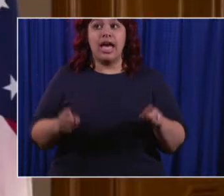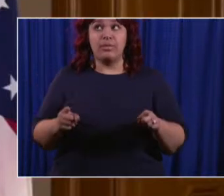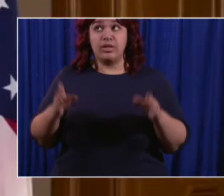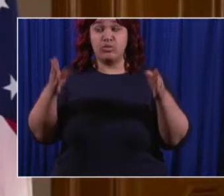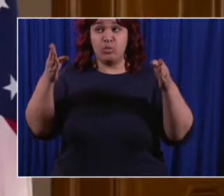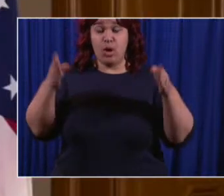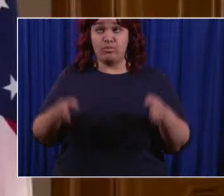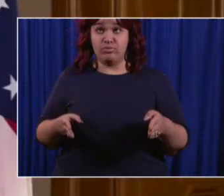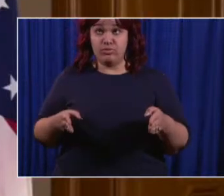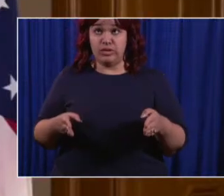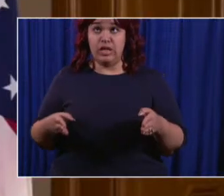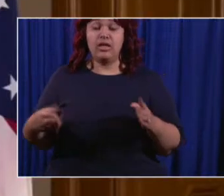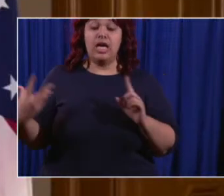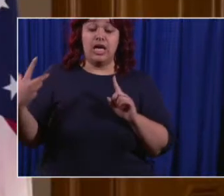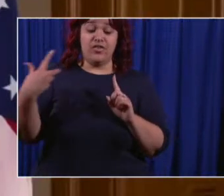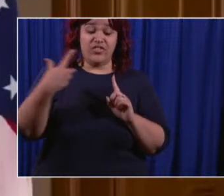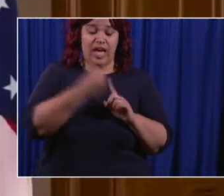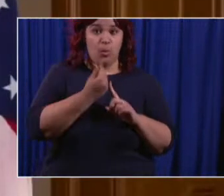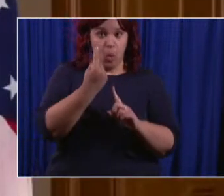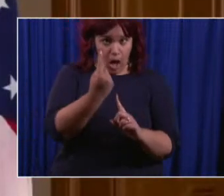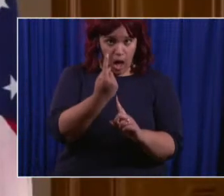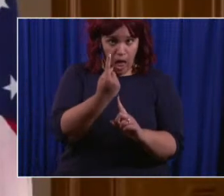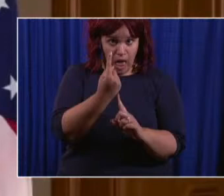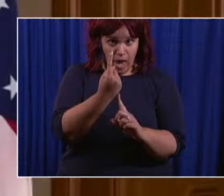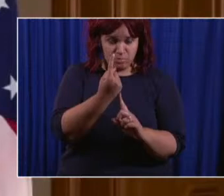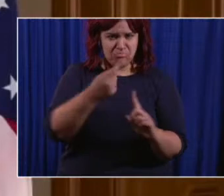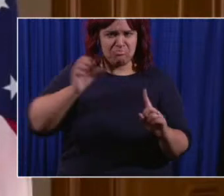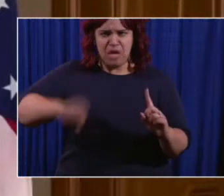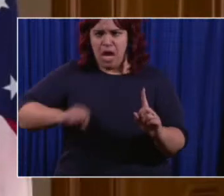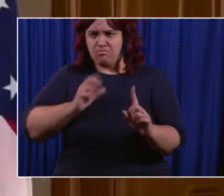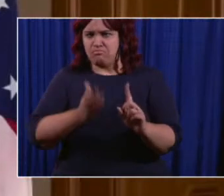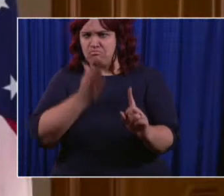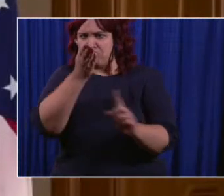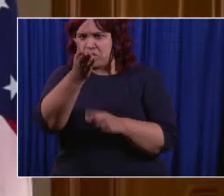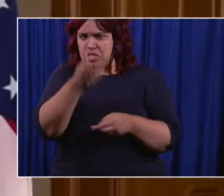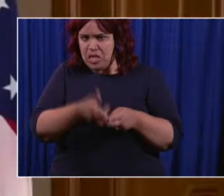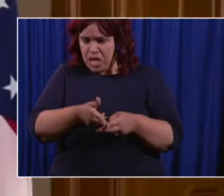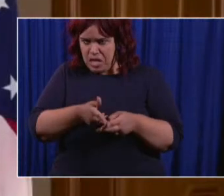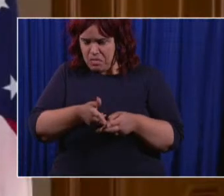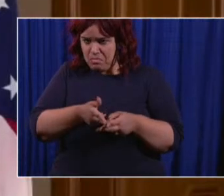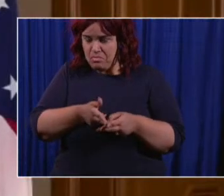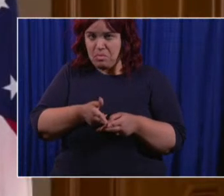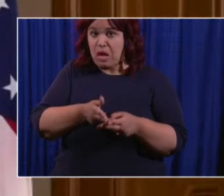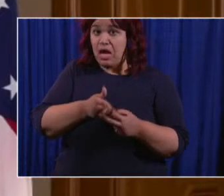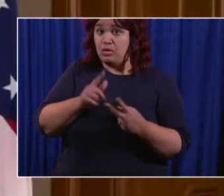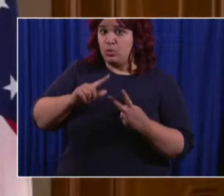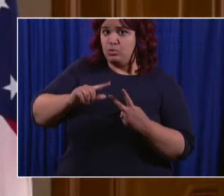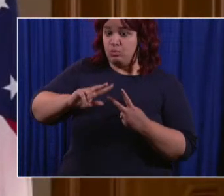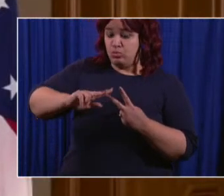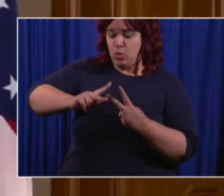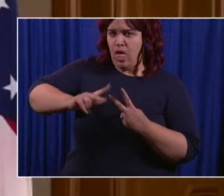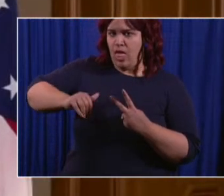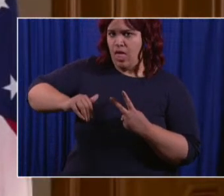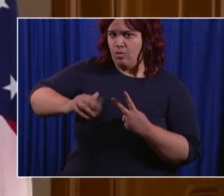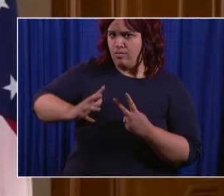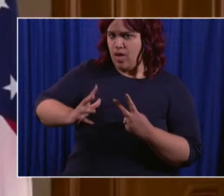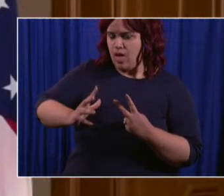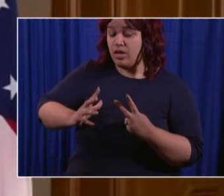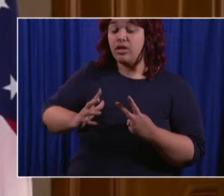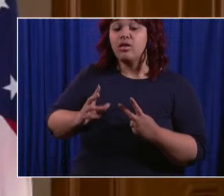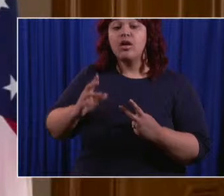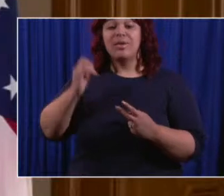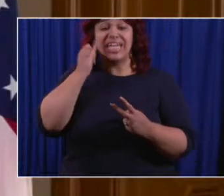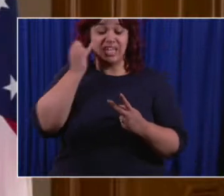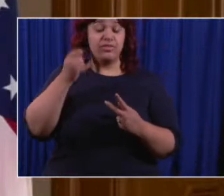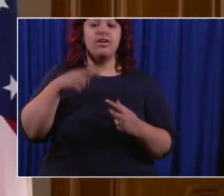dose of the vaccine. Is that correct? And yes. If their name is drawn, is there any requirement for them to get the second vaccine,